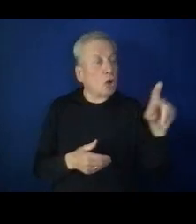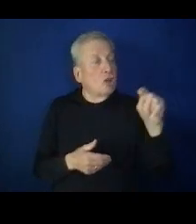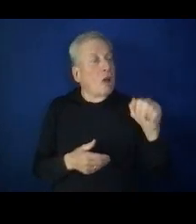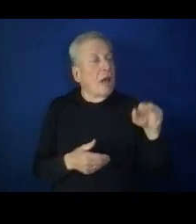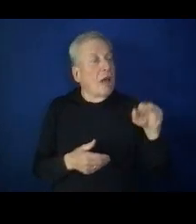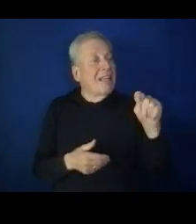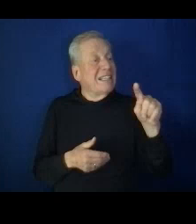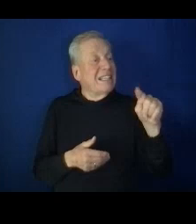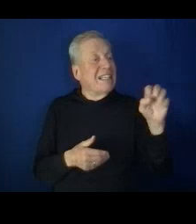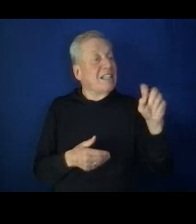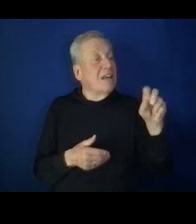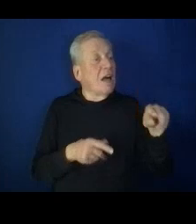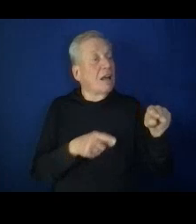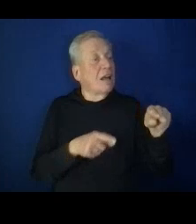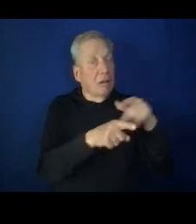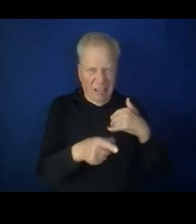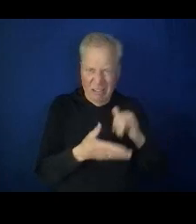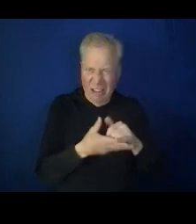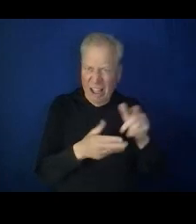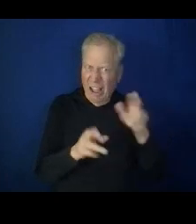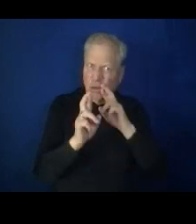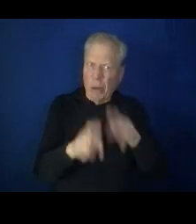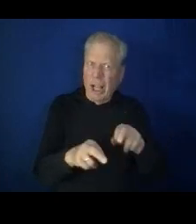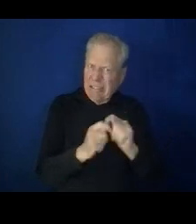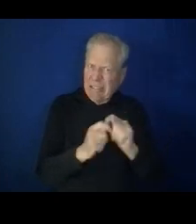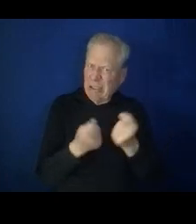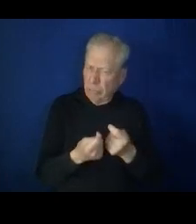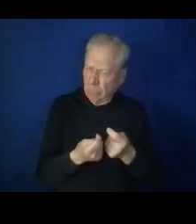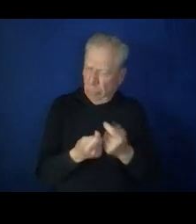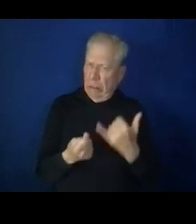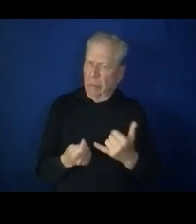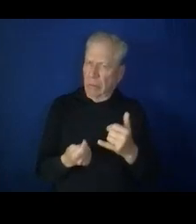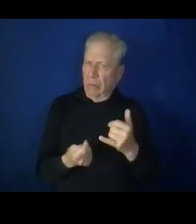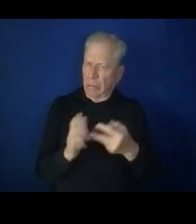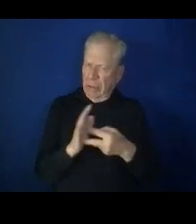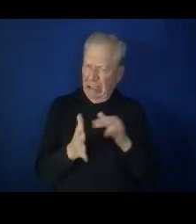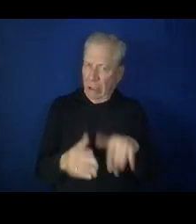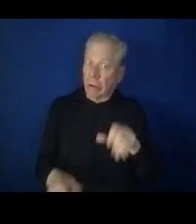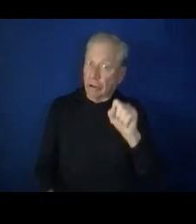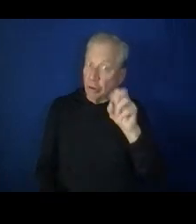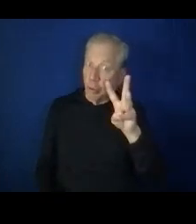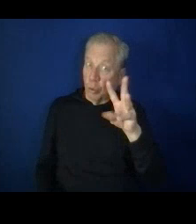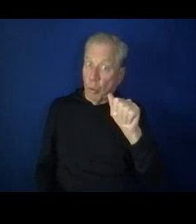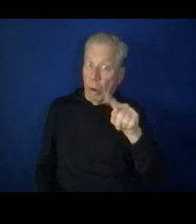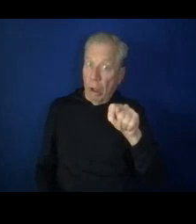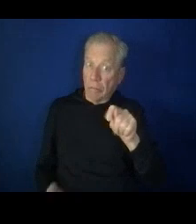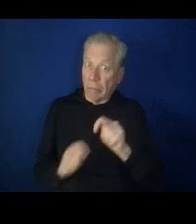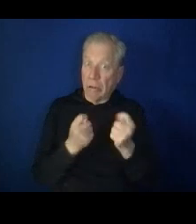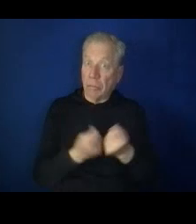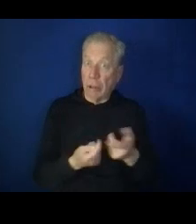response team? What's that? It's a SWAT team. Did you know that? Fun fact. You know, back